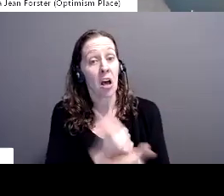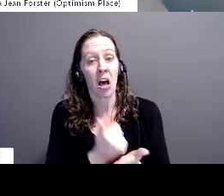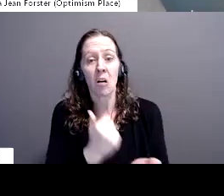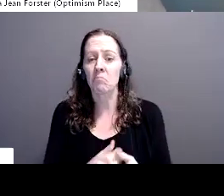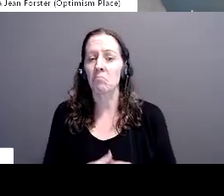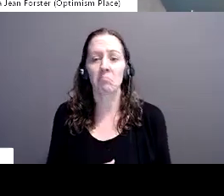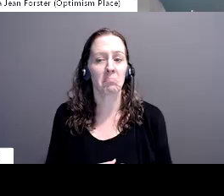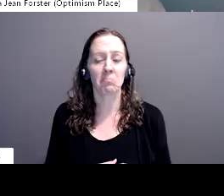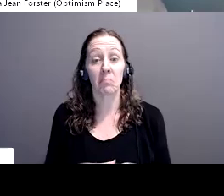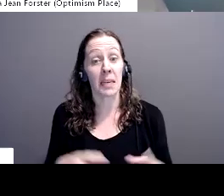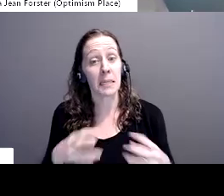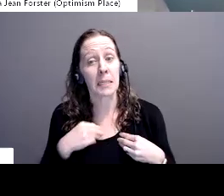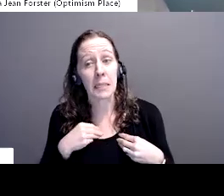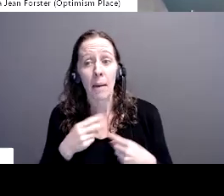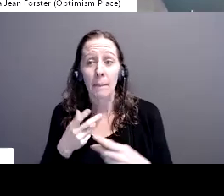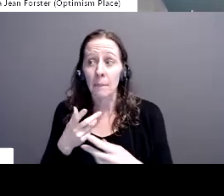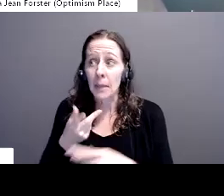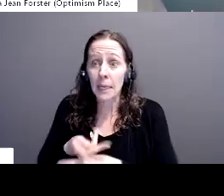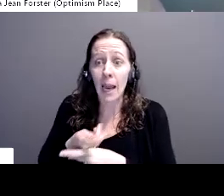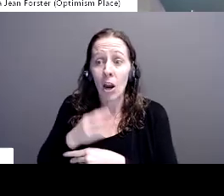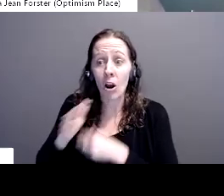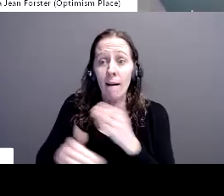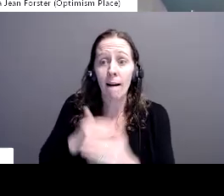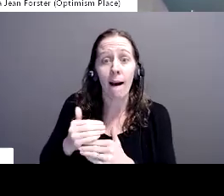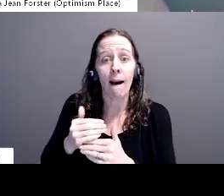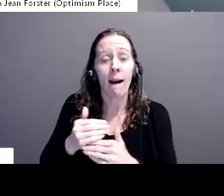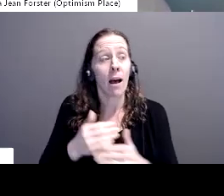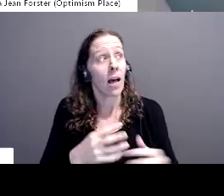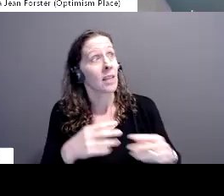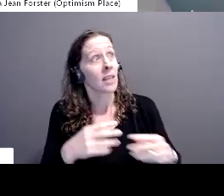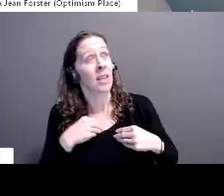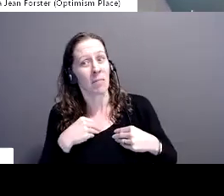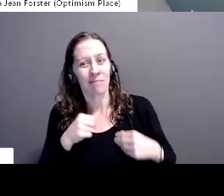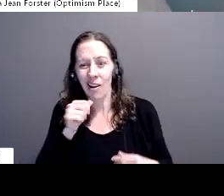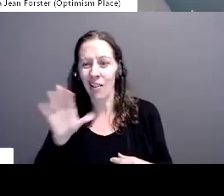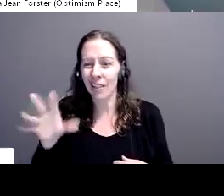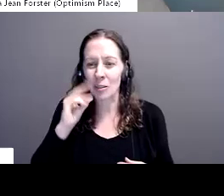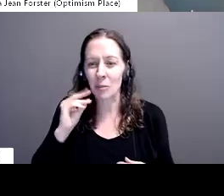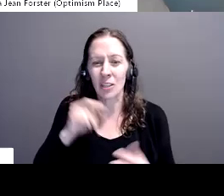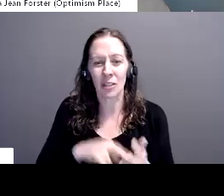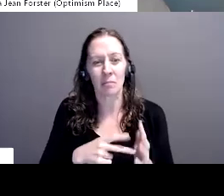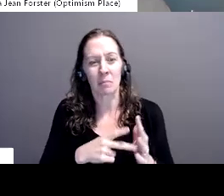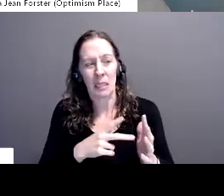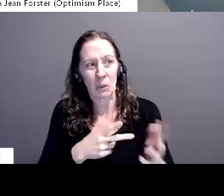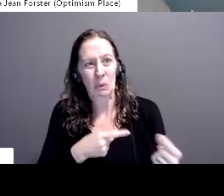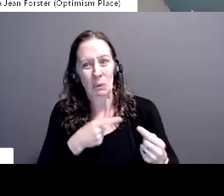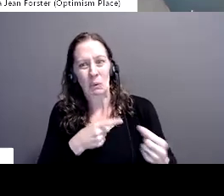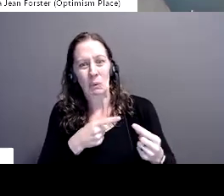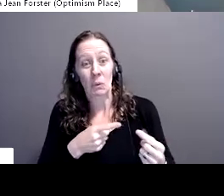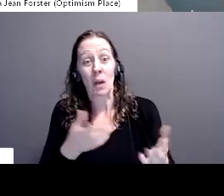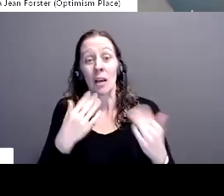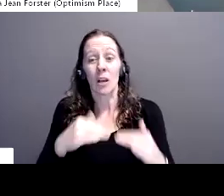accepting care and kindness because it hasn't been their experience. And women are also coming to us with deep grief